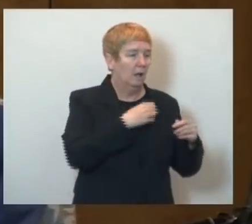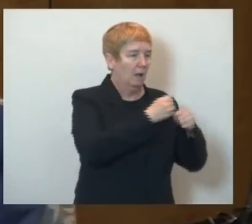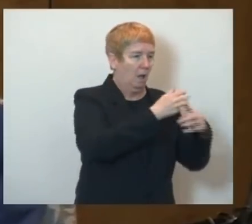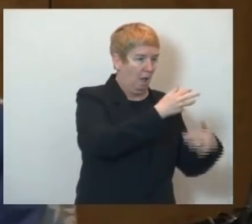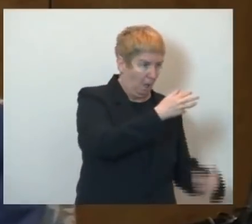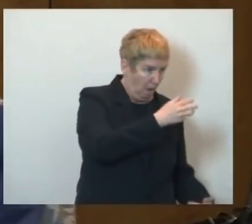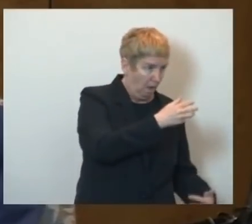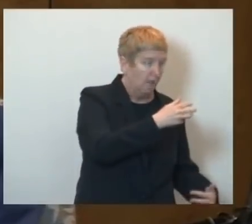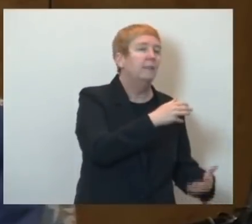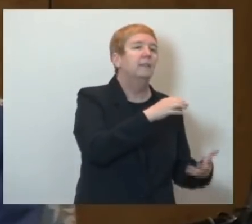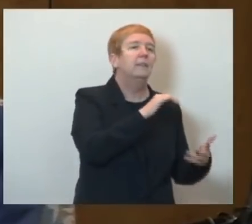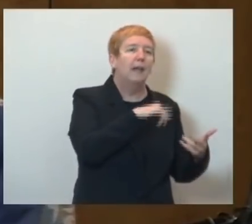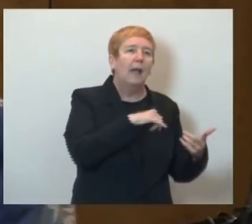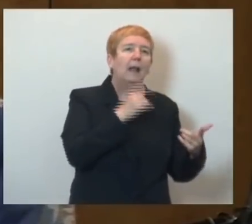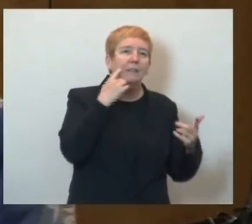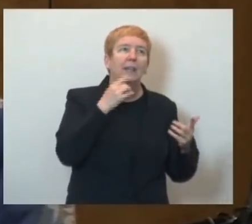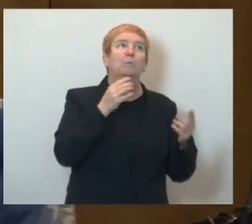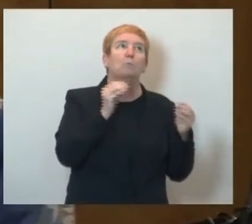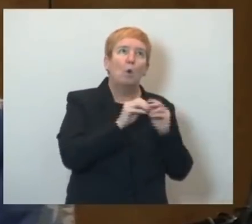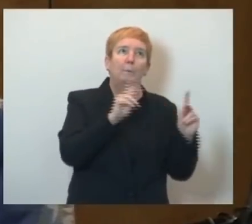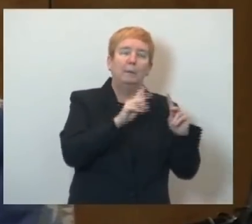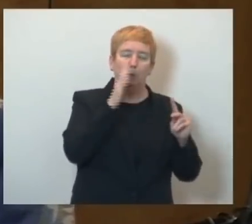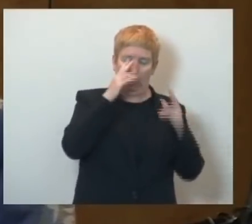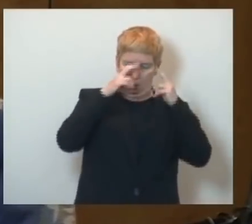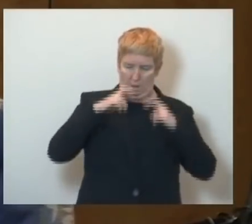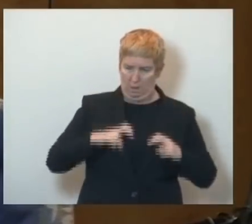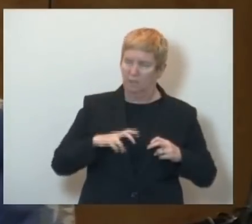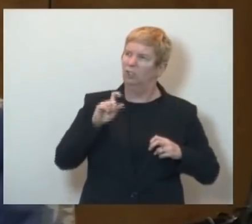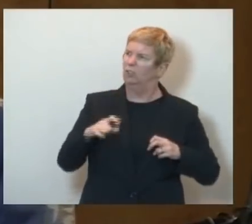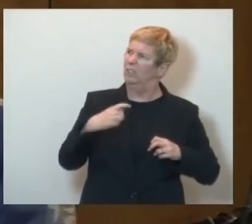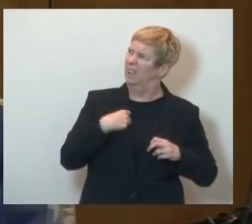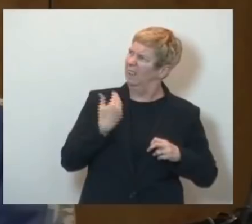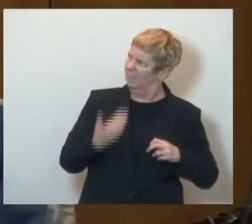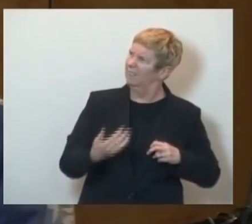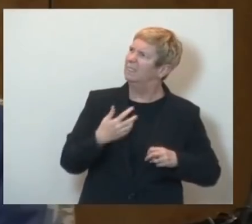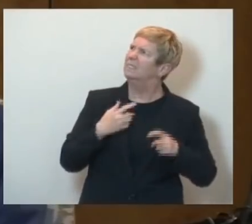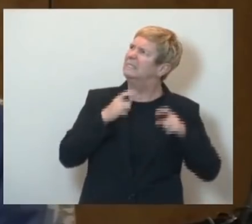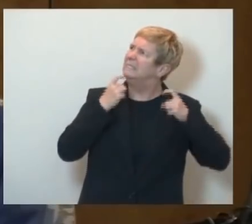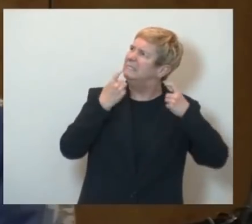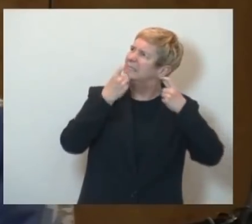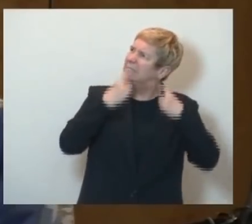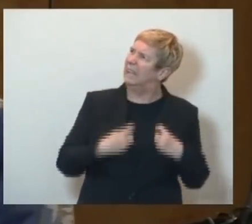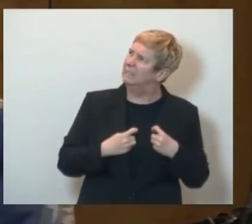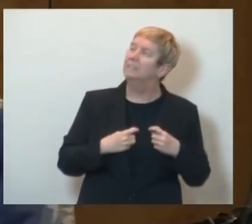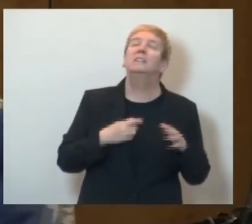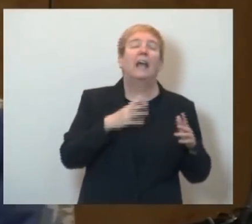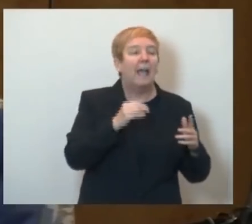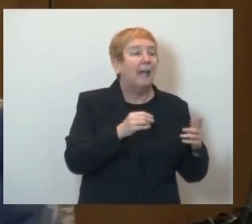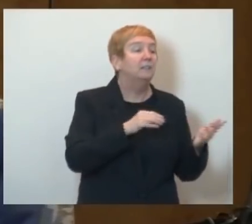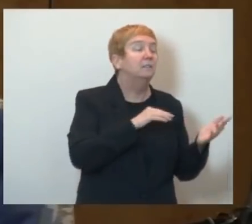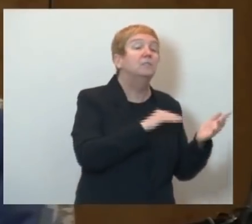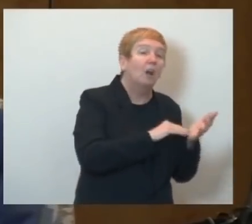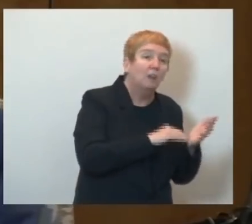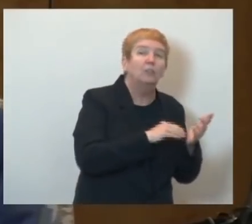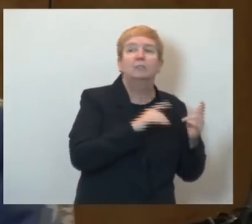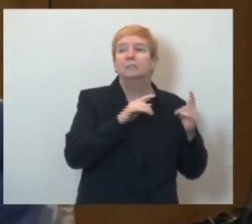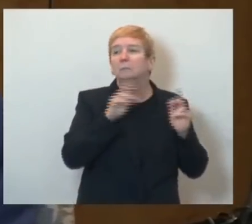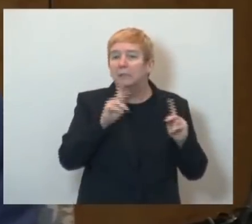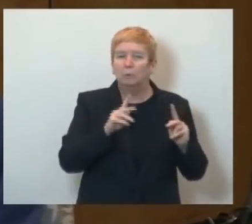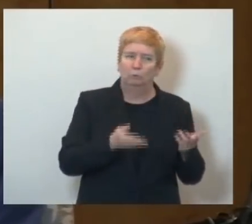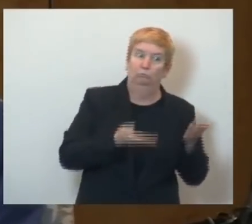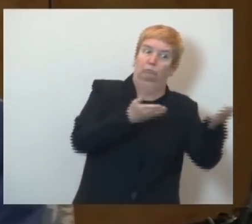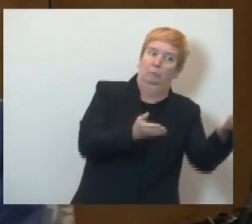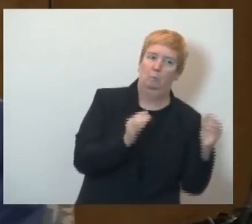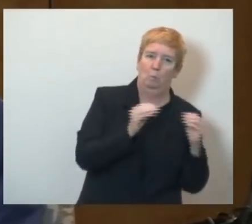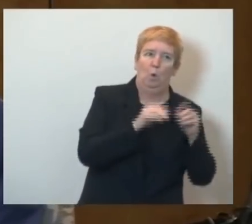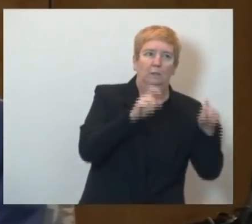prompt New Mexicans to get tested and providers to suggest testing to their patients.